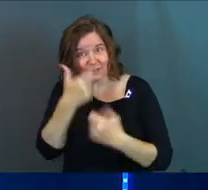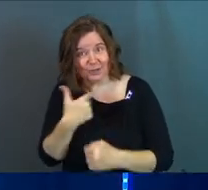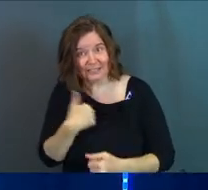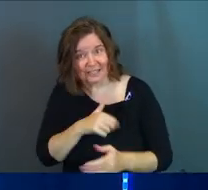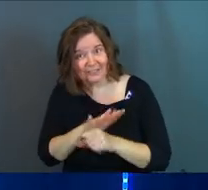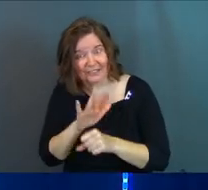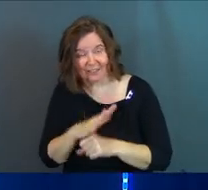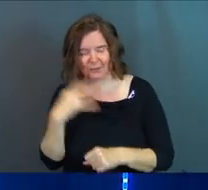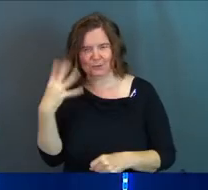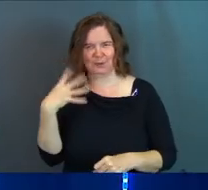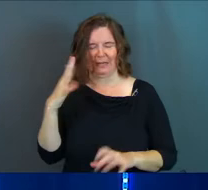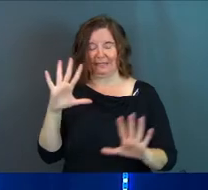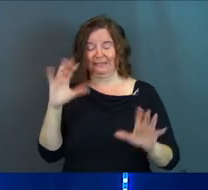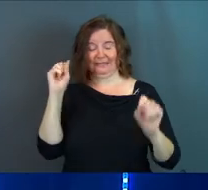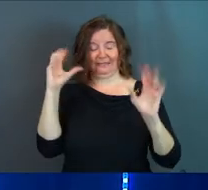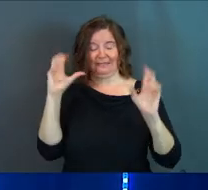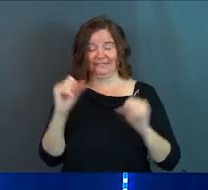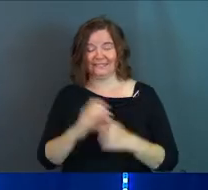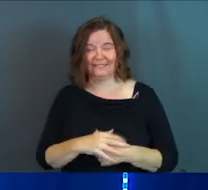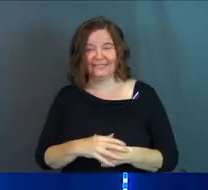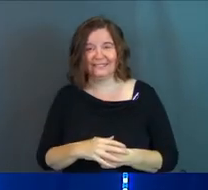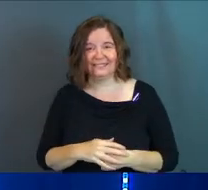us enough. It was crazy.